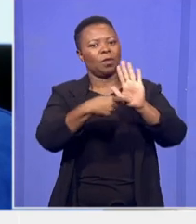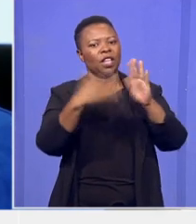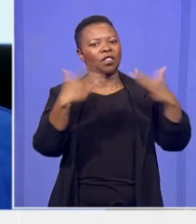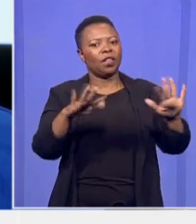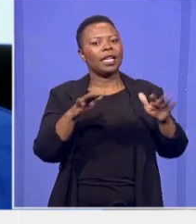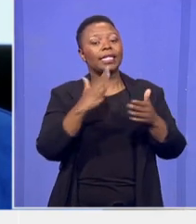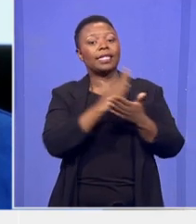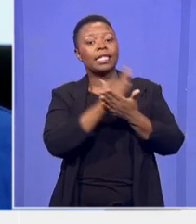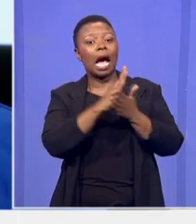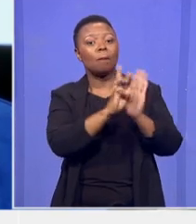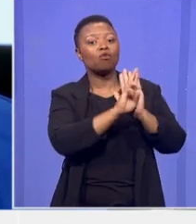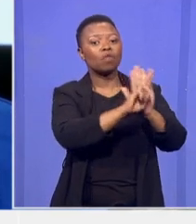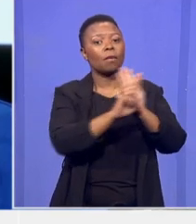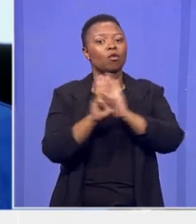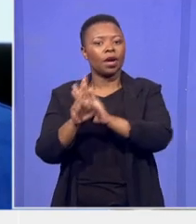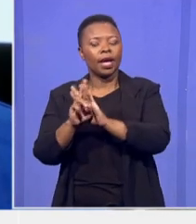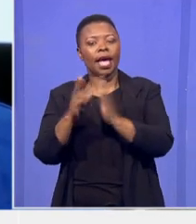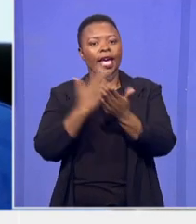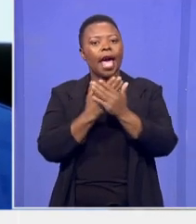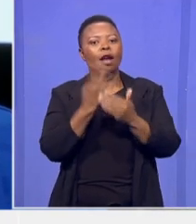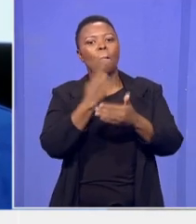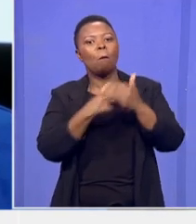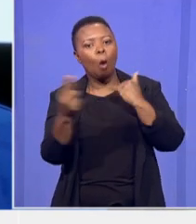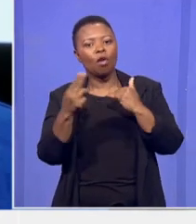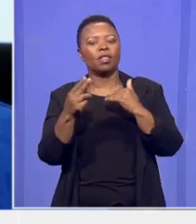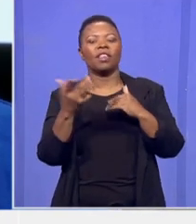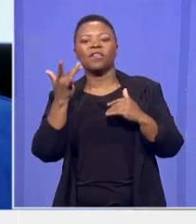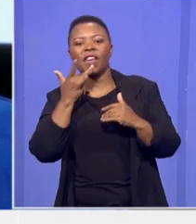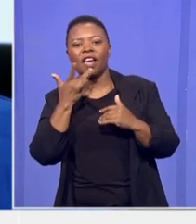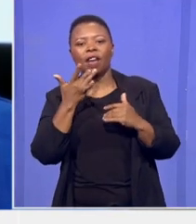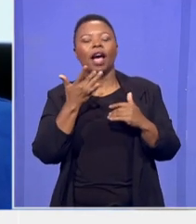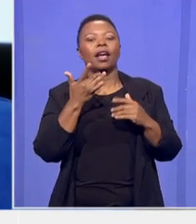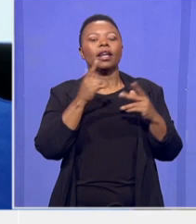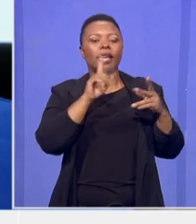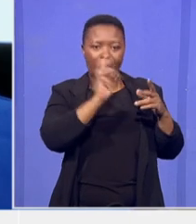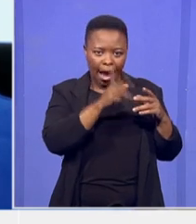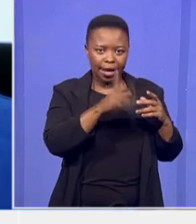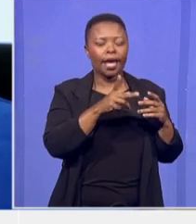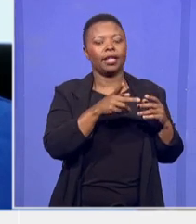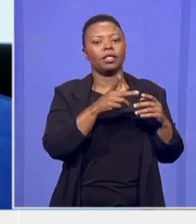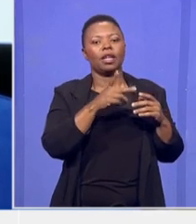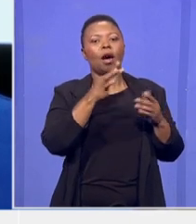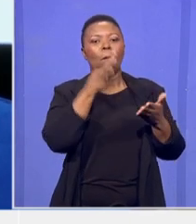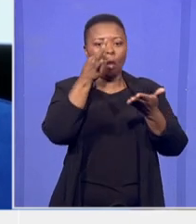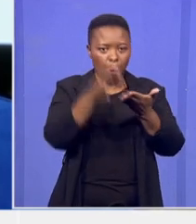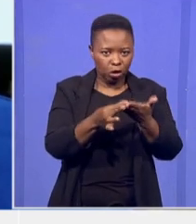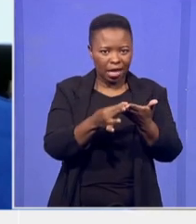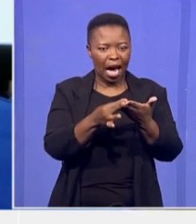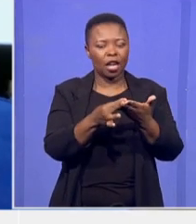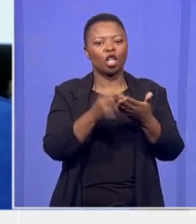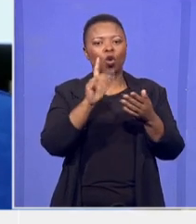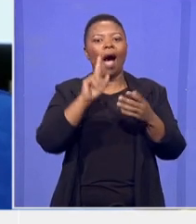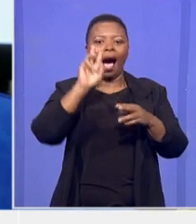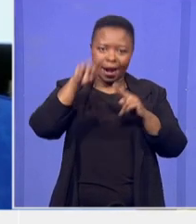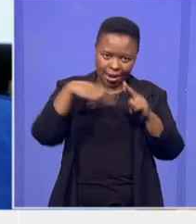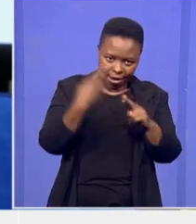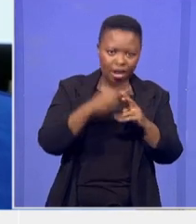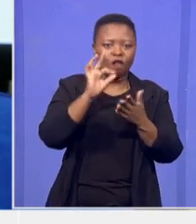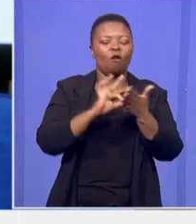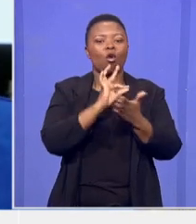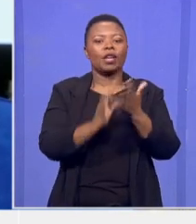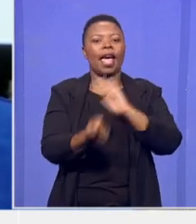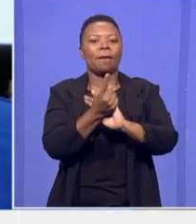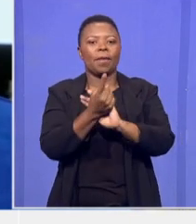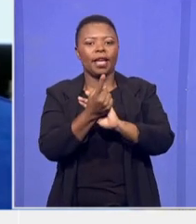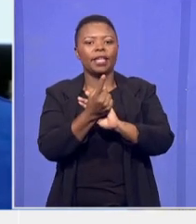maybe voted both in favor and against the proposal in the first round. So there was a revote. And ultimately